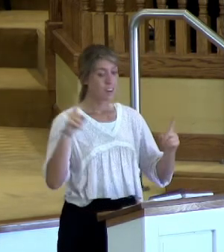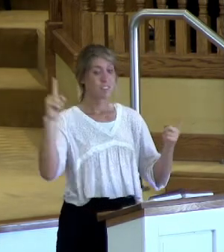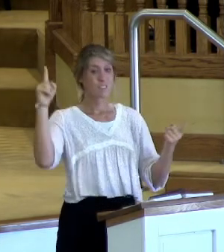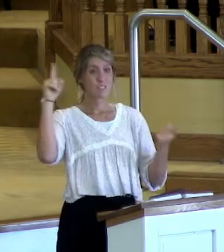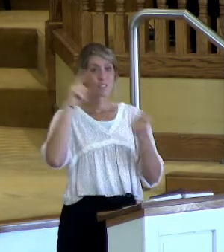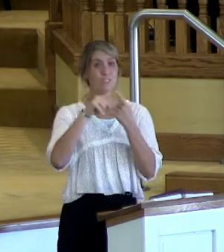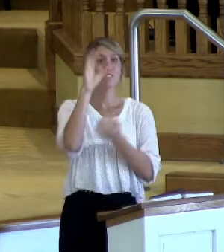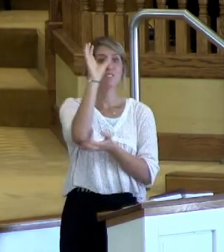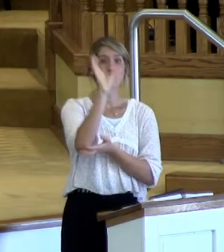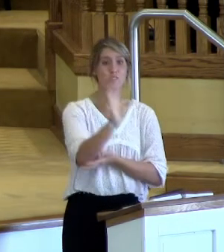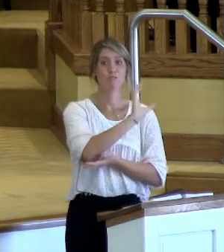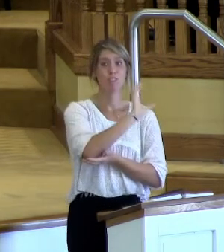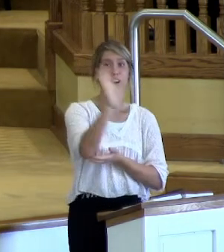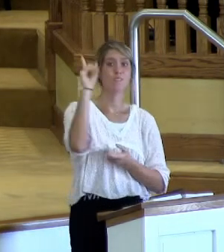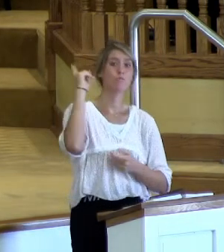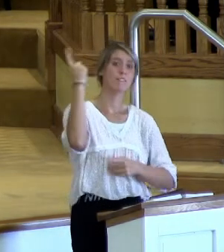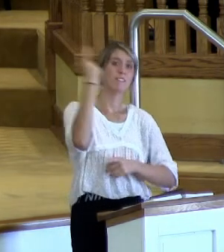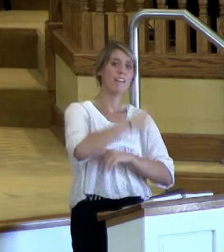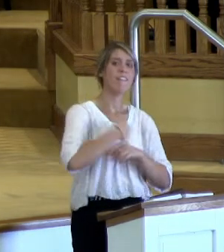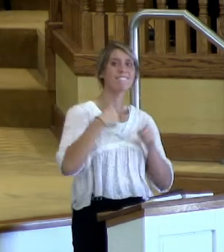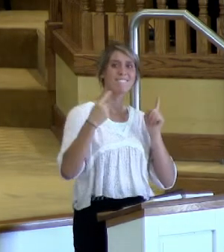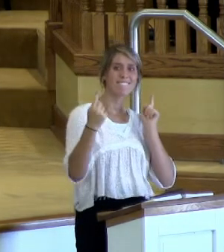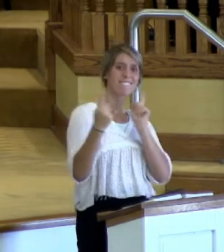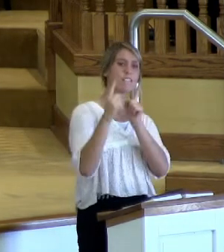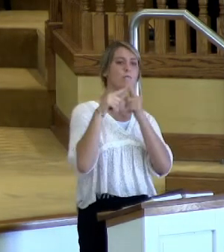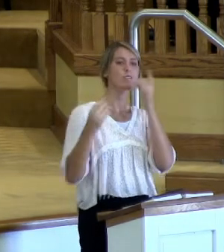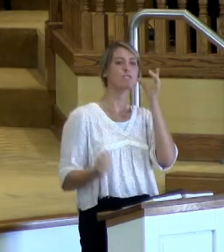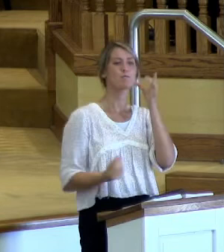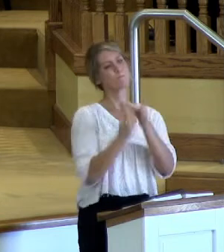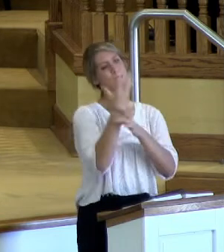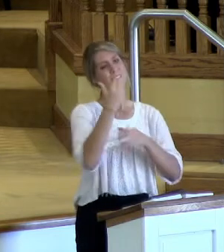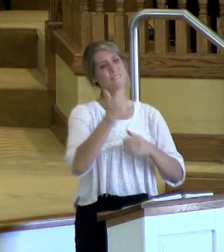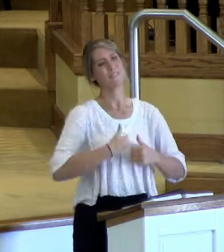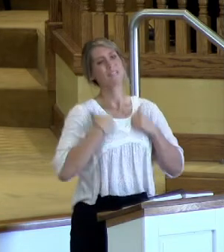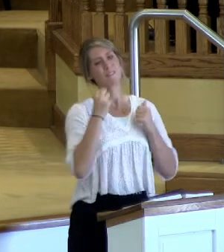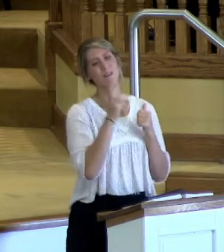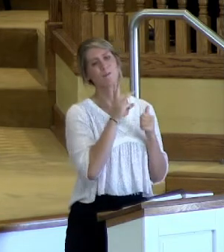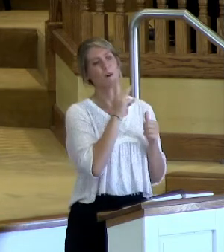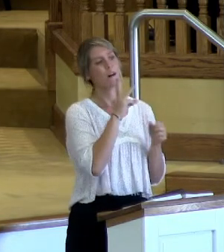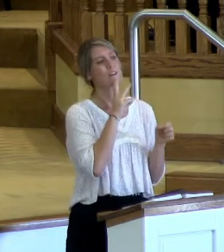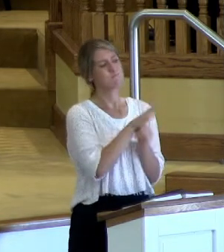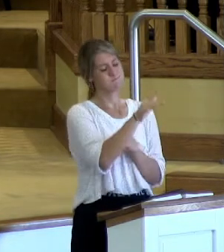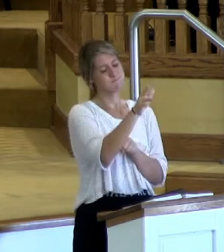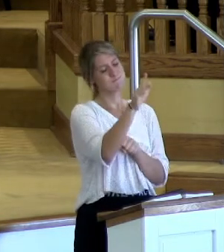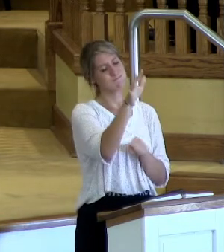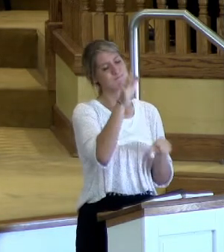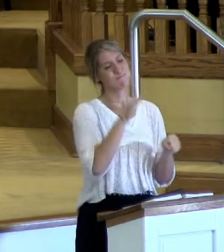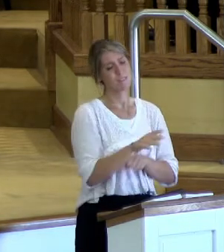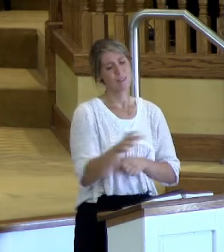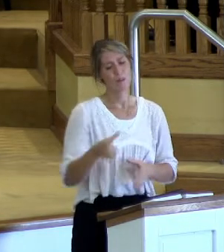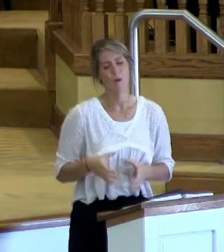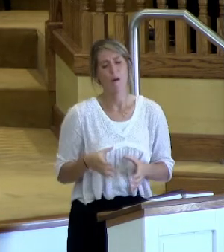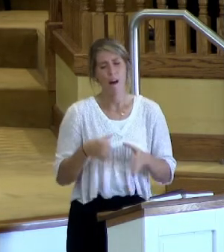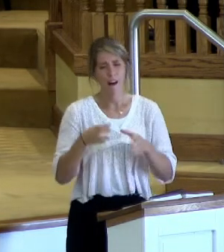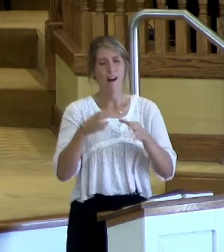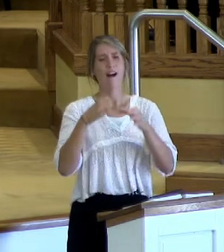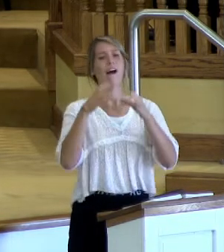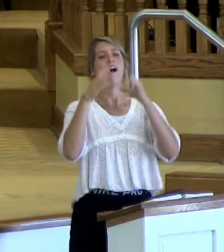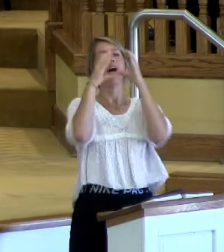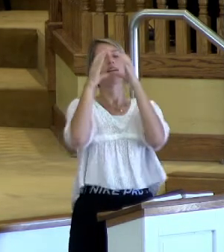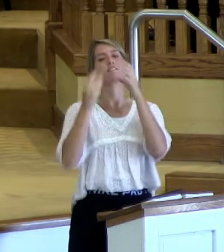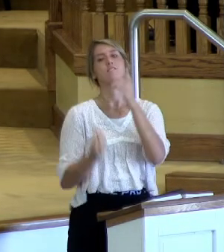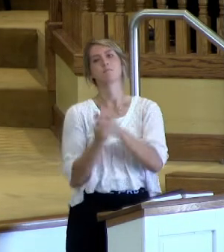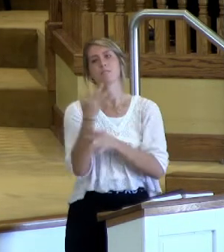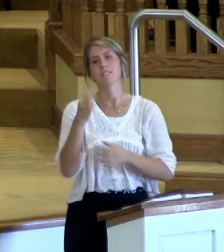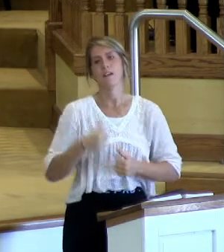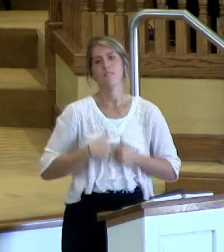of Christ one day I came, where springs of living water did abound. Drinking at the